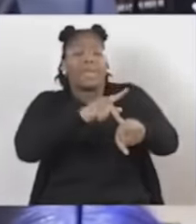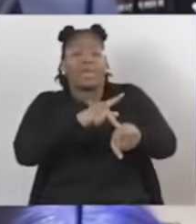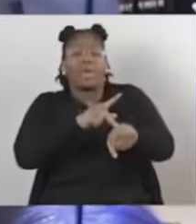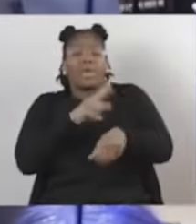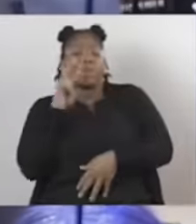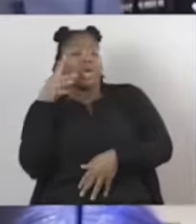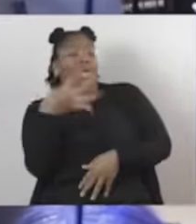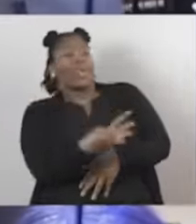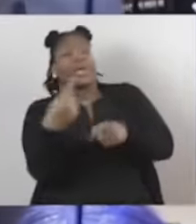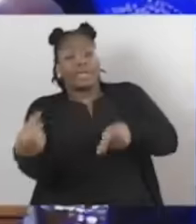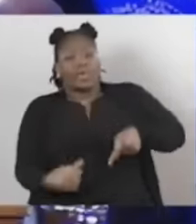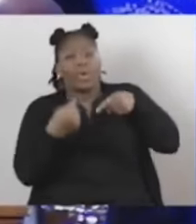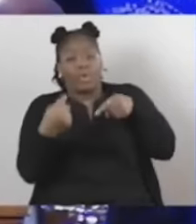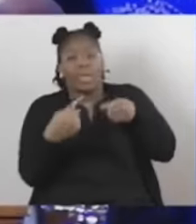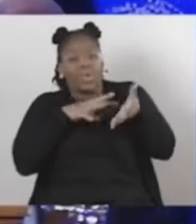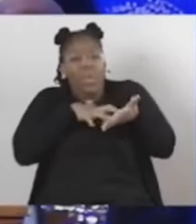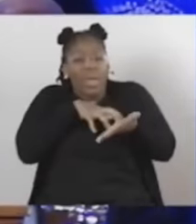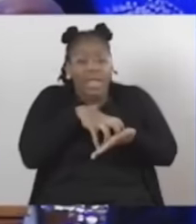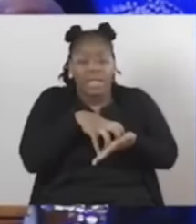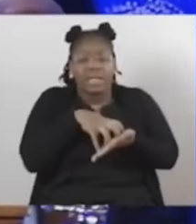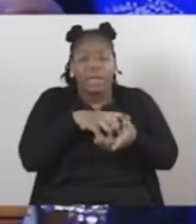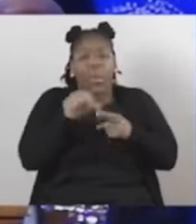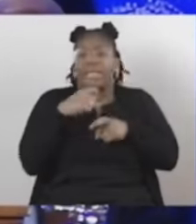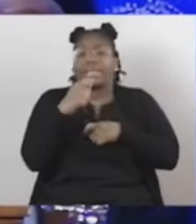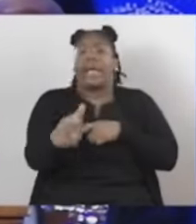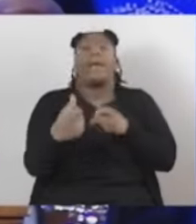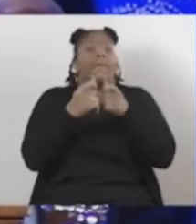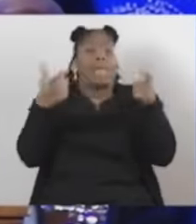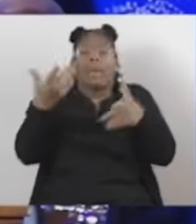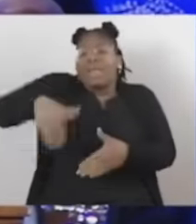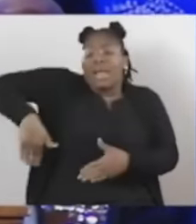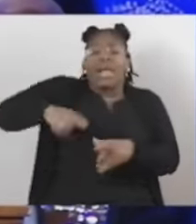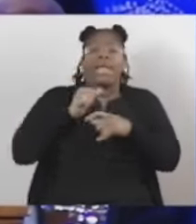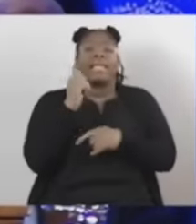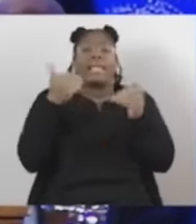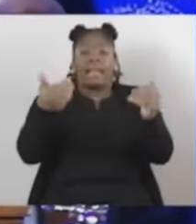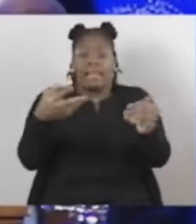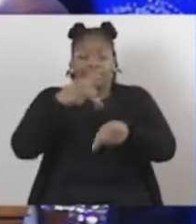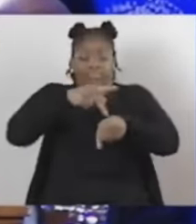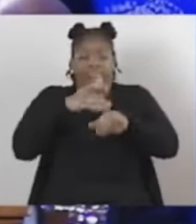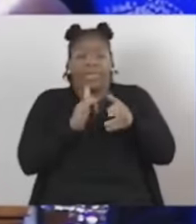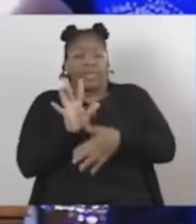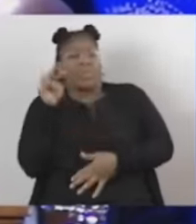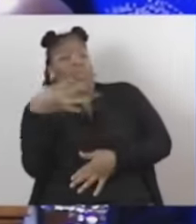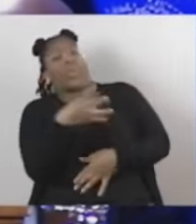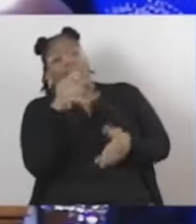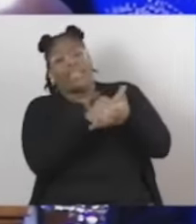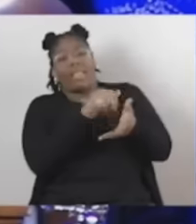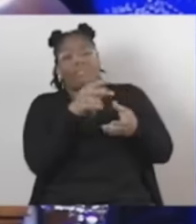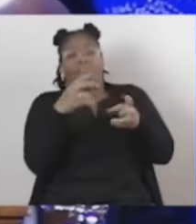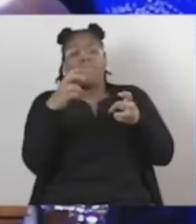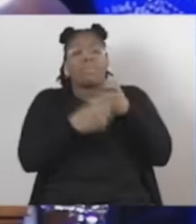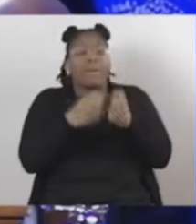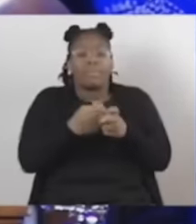of the loose thread, listen to me, when it wasn't a major problem. In other words, he